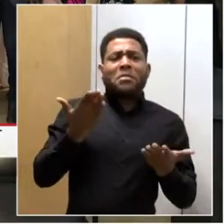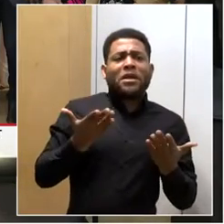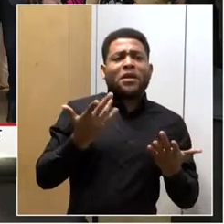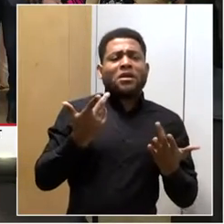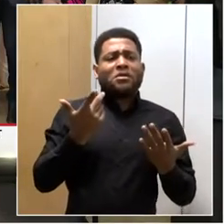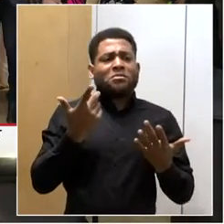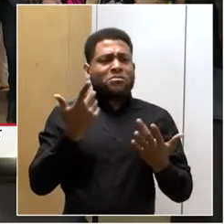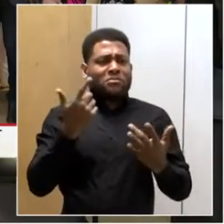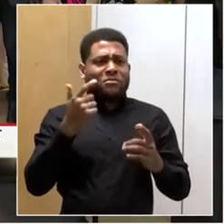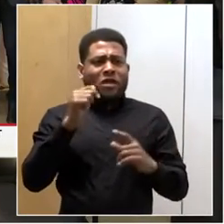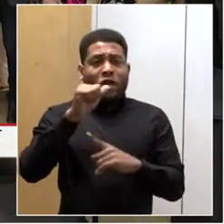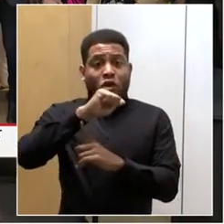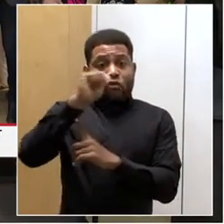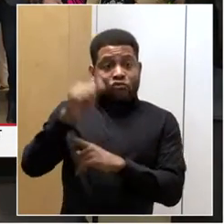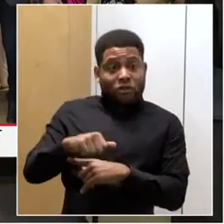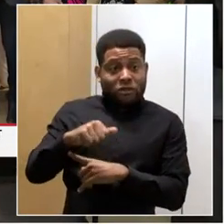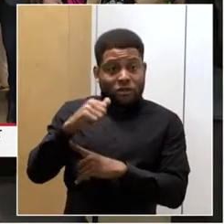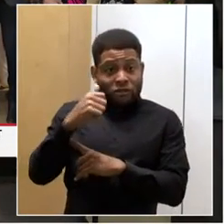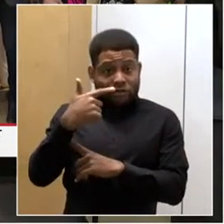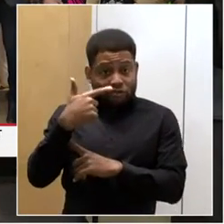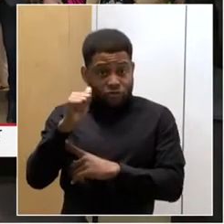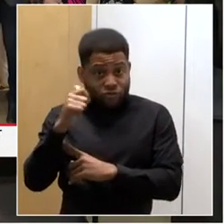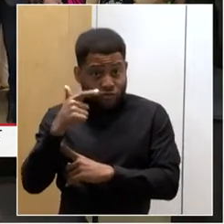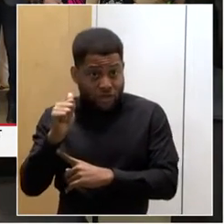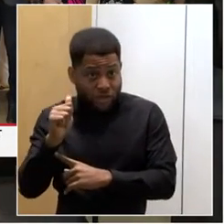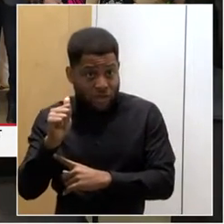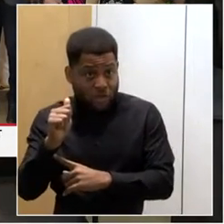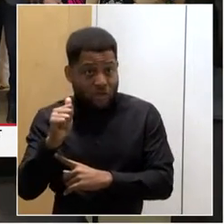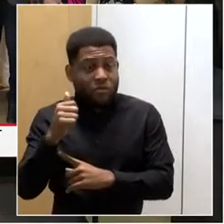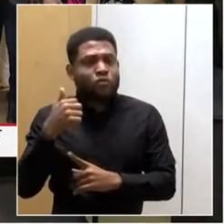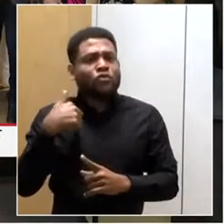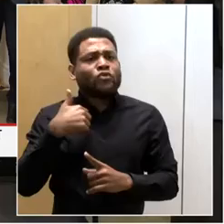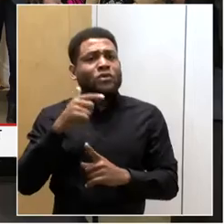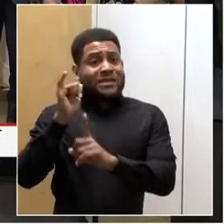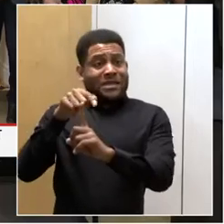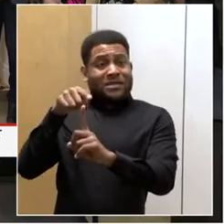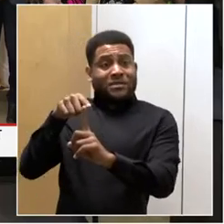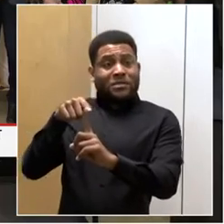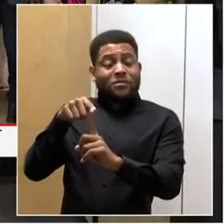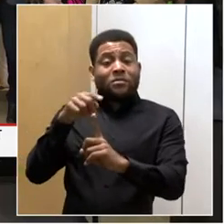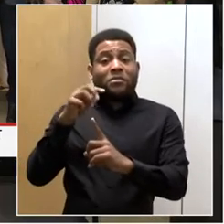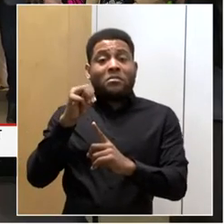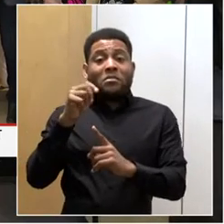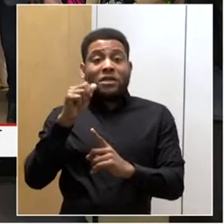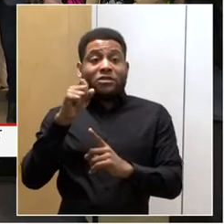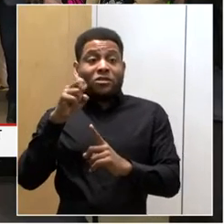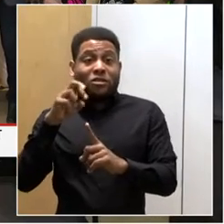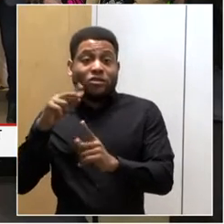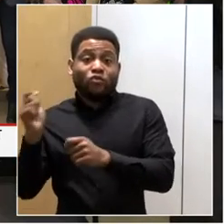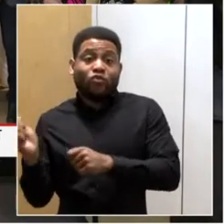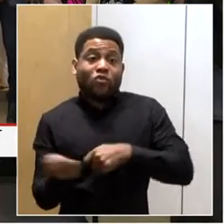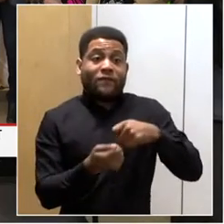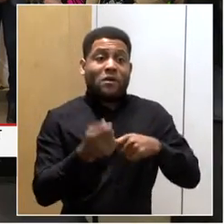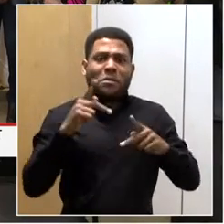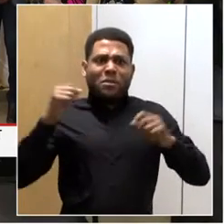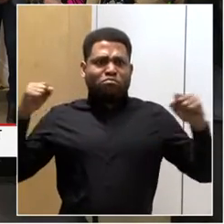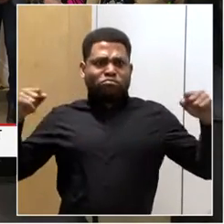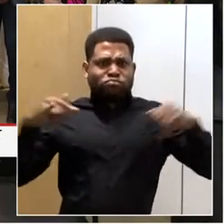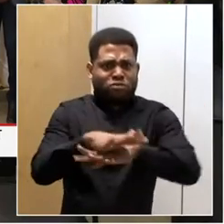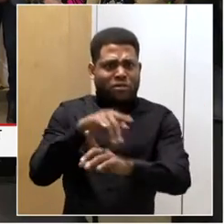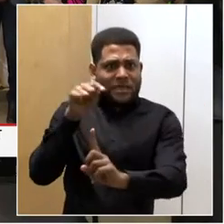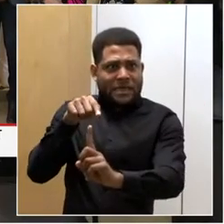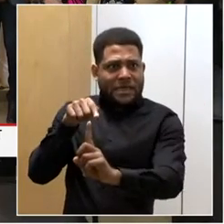not used to swelling up to the thousands of people who go down there. There is some consideration